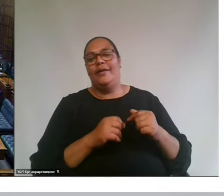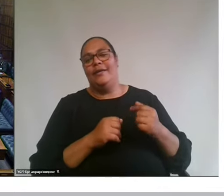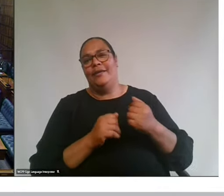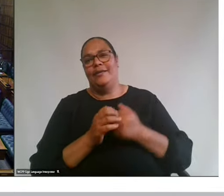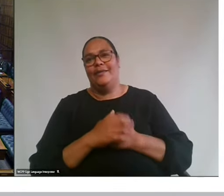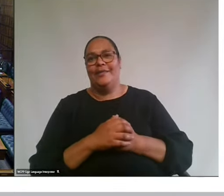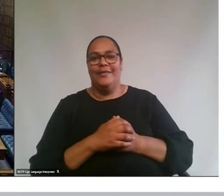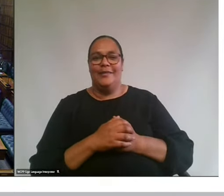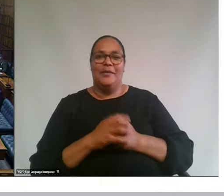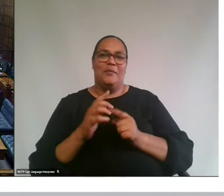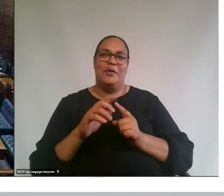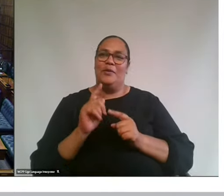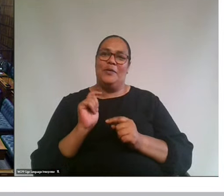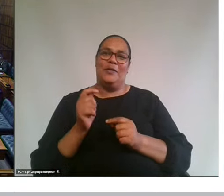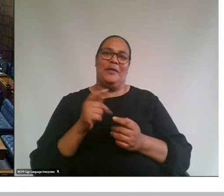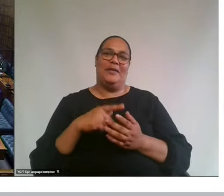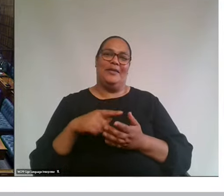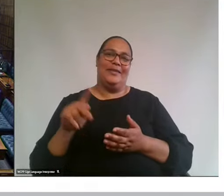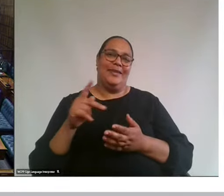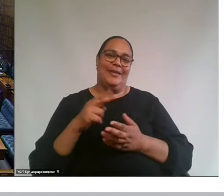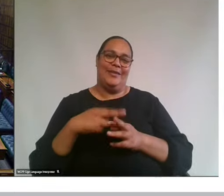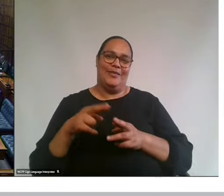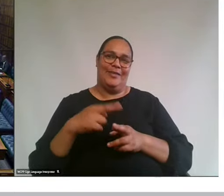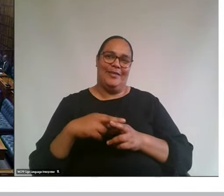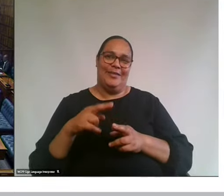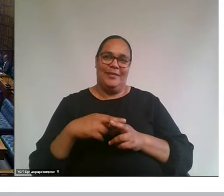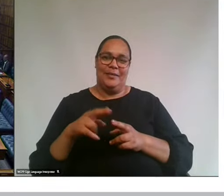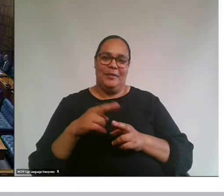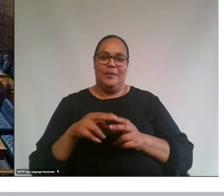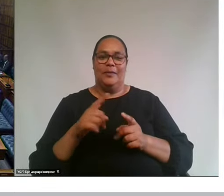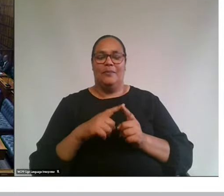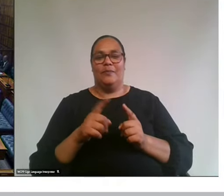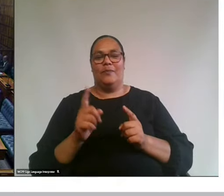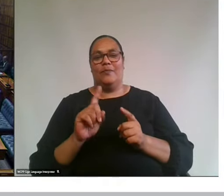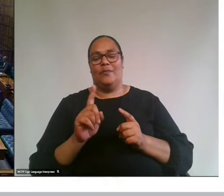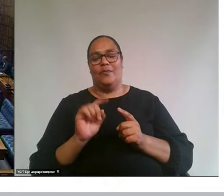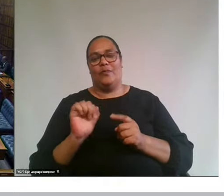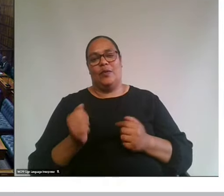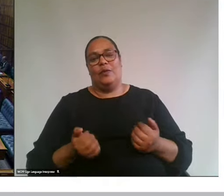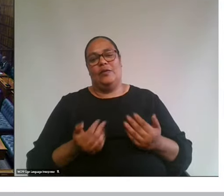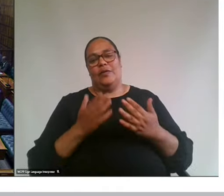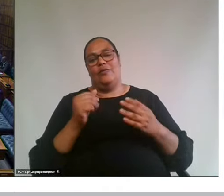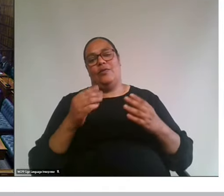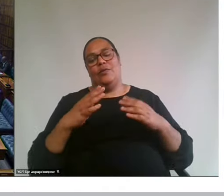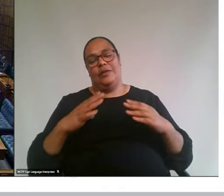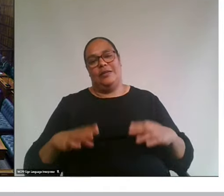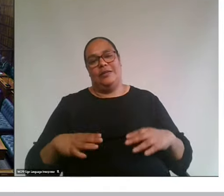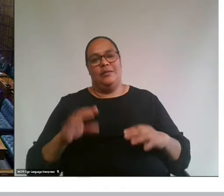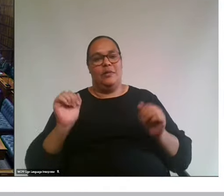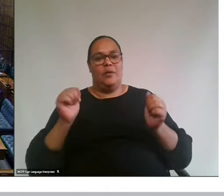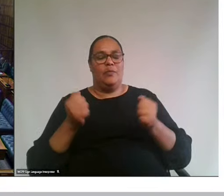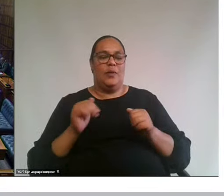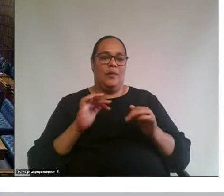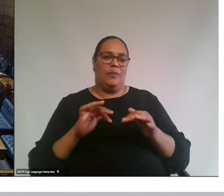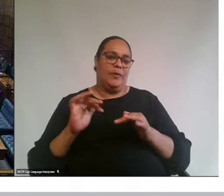start paying rentals uh um their projects you know uh serving their customers employing people so it is a knock